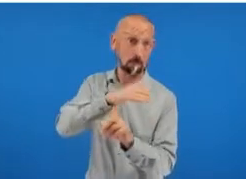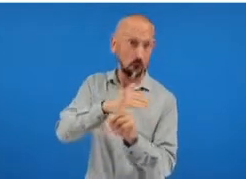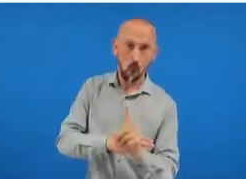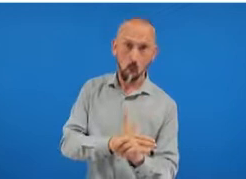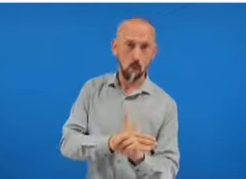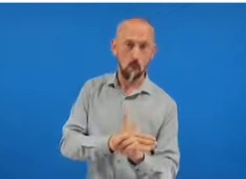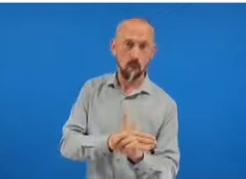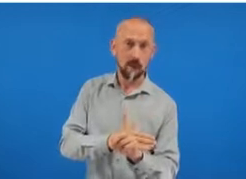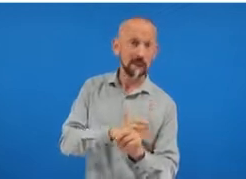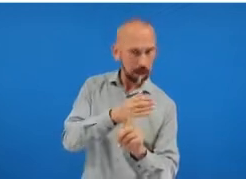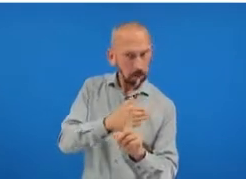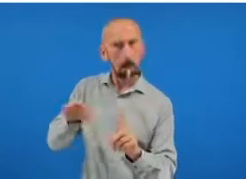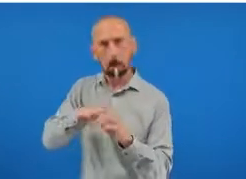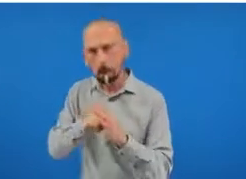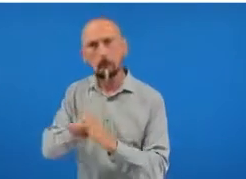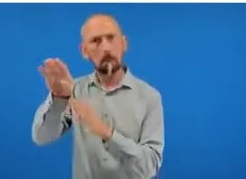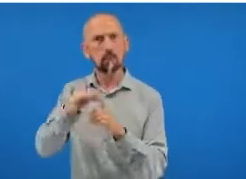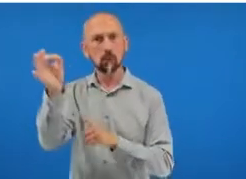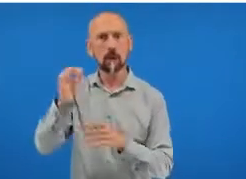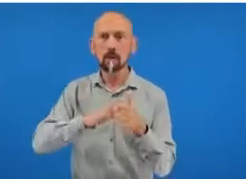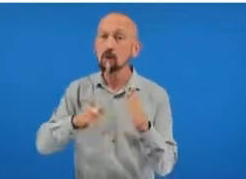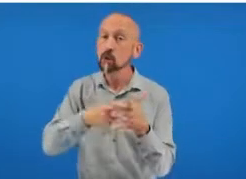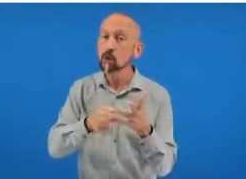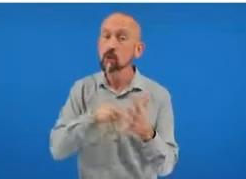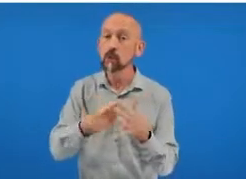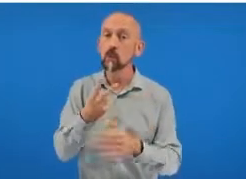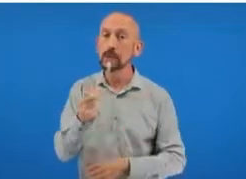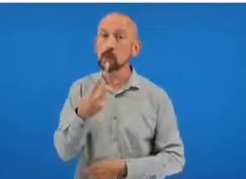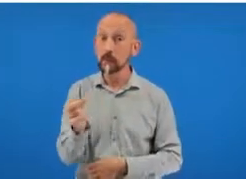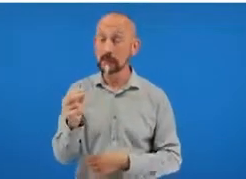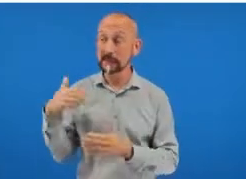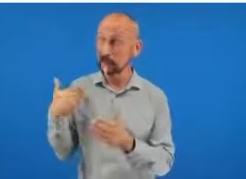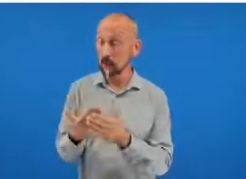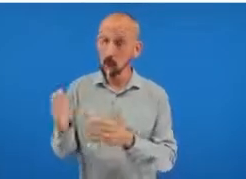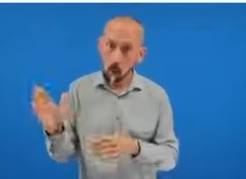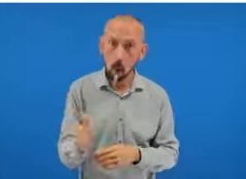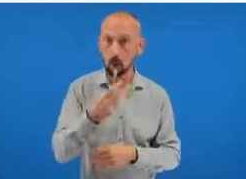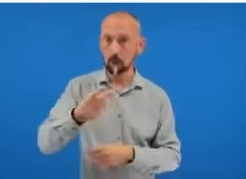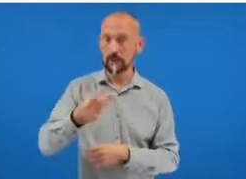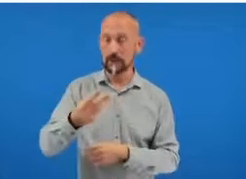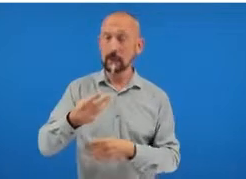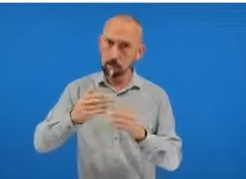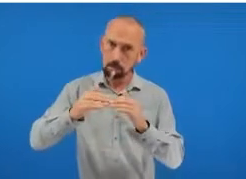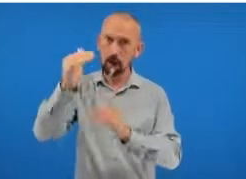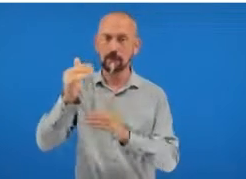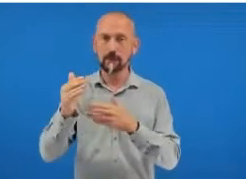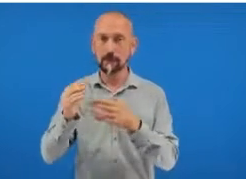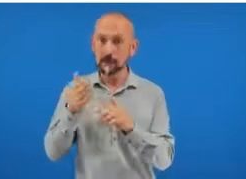June 2020, all services have been consistently above the target. So what changed?